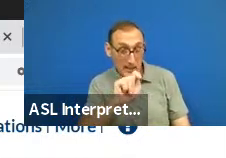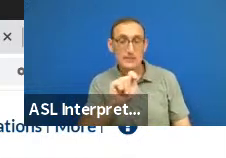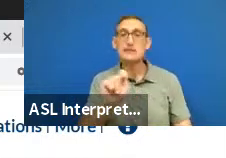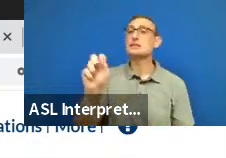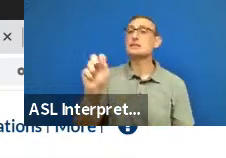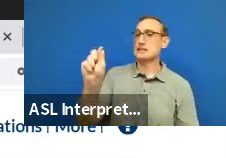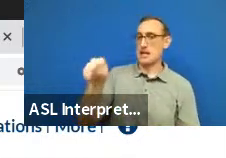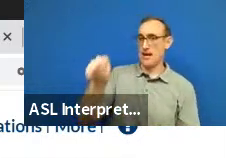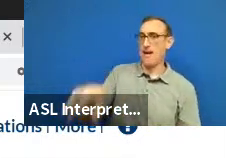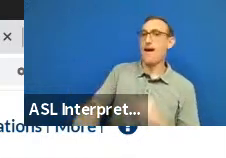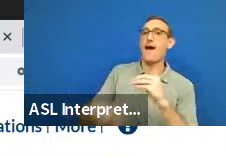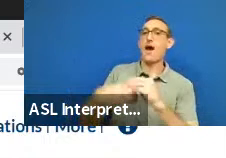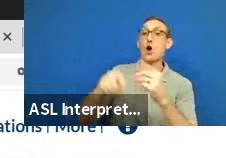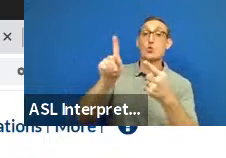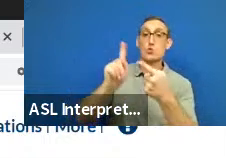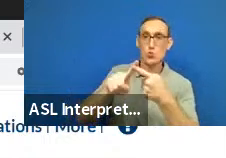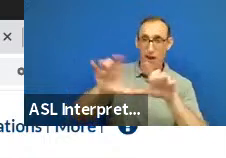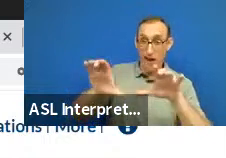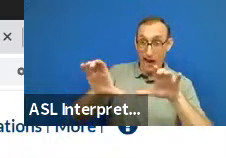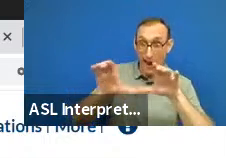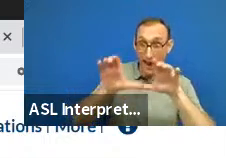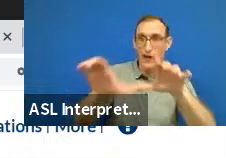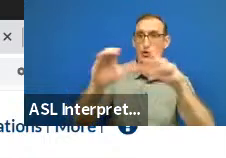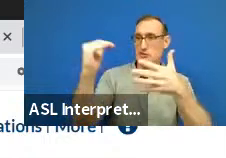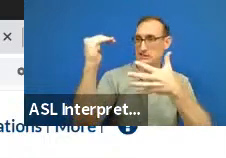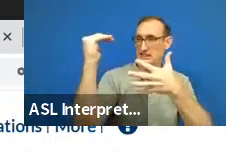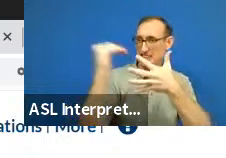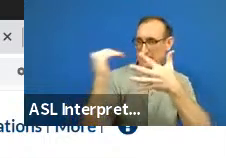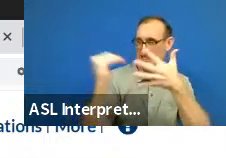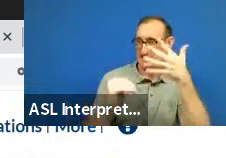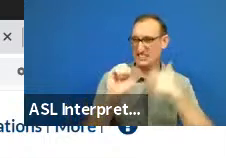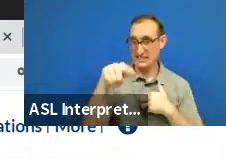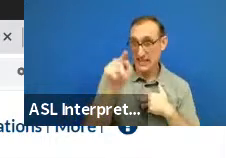Add that to the action step statement.